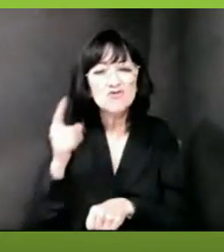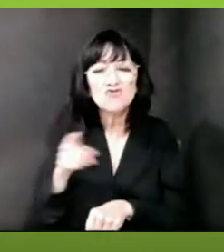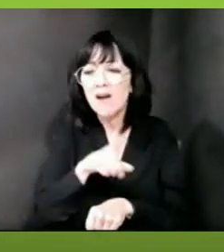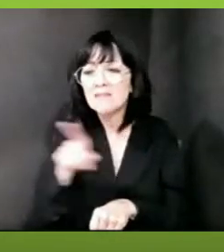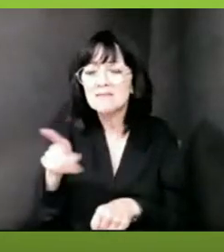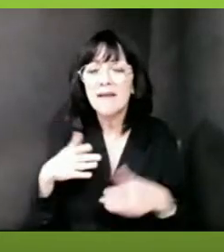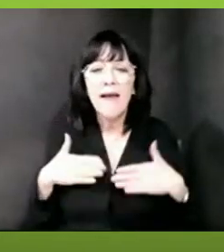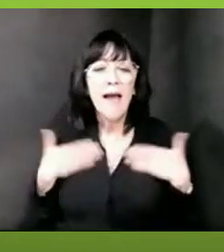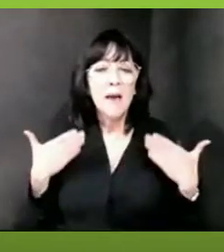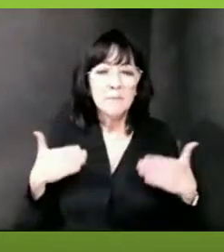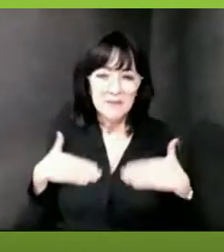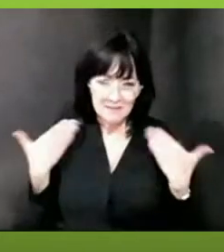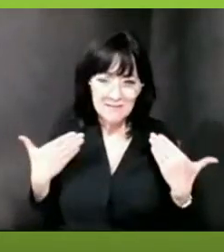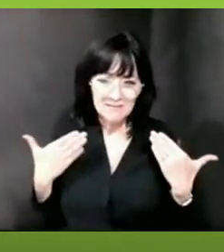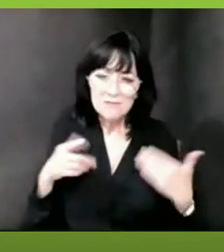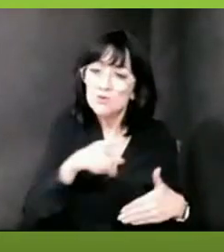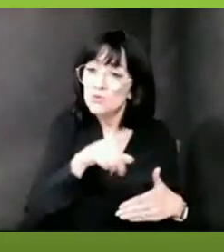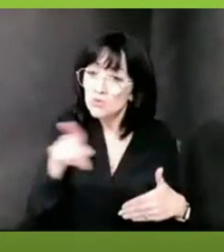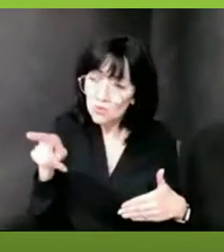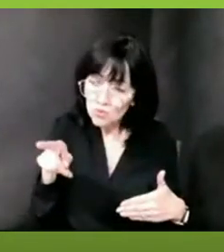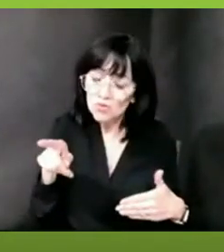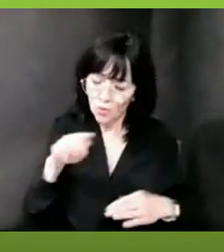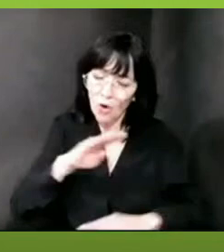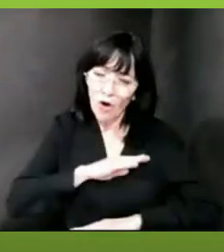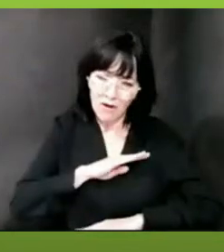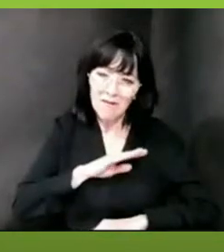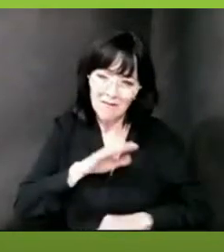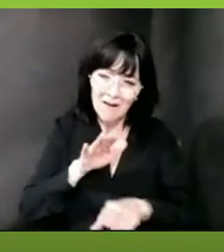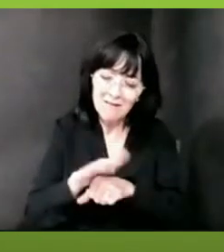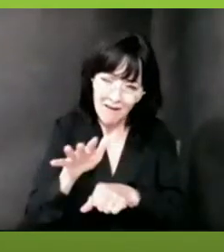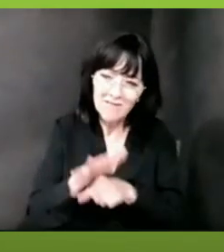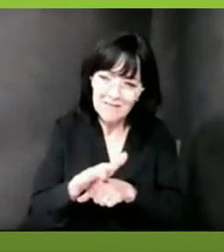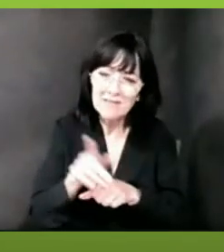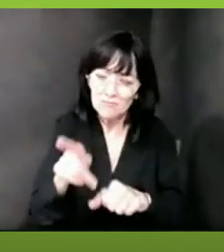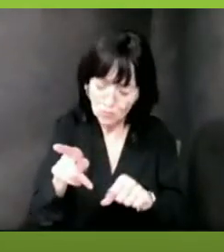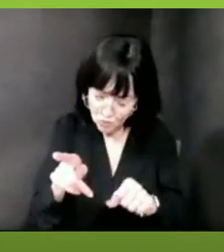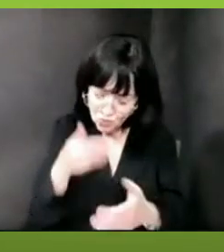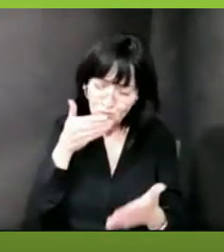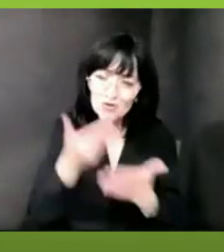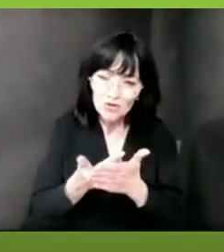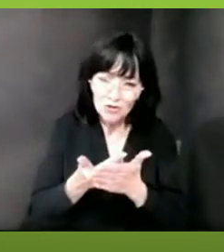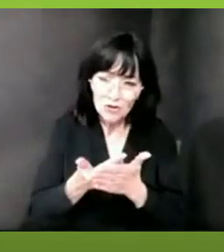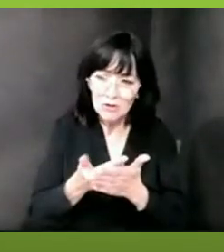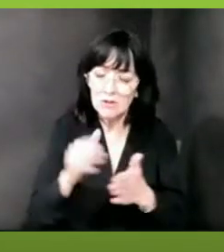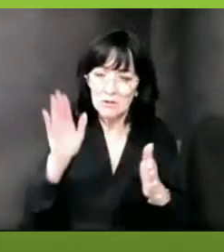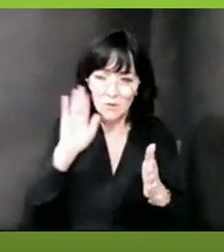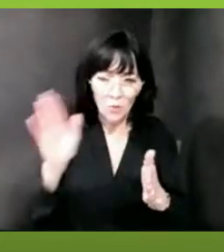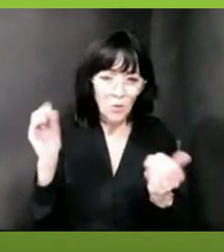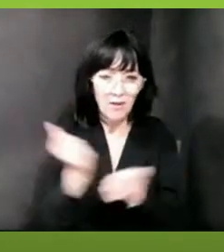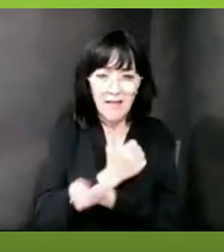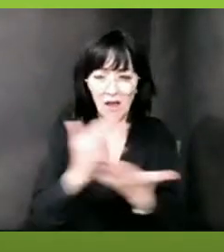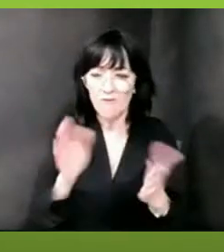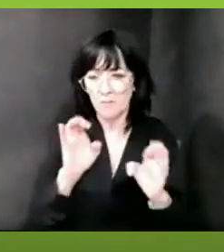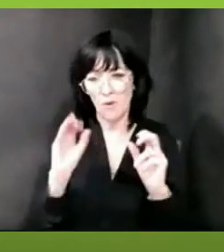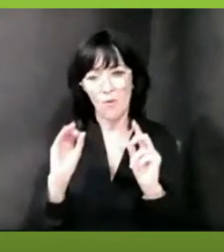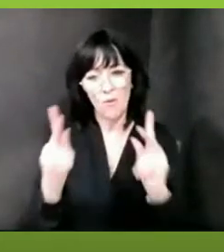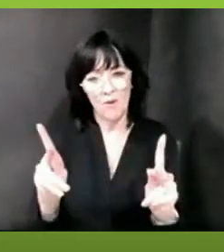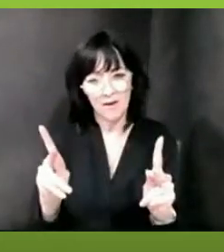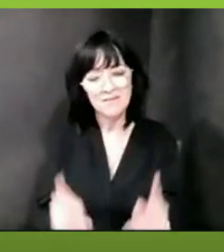are enough and that it will all be okay in the end.